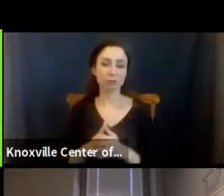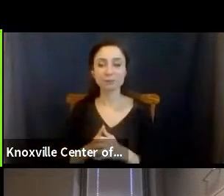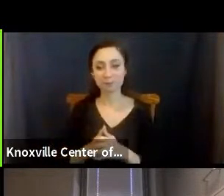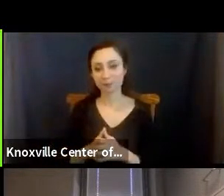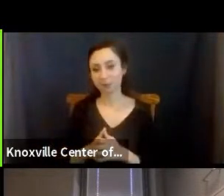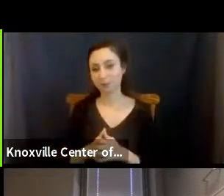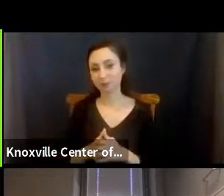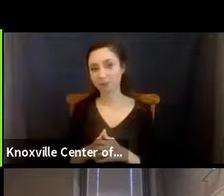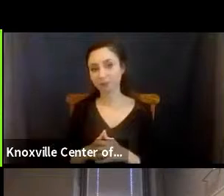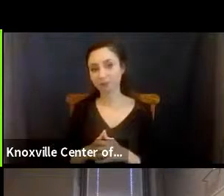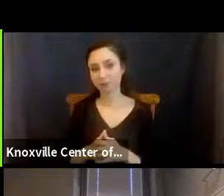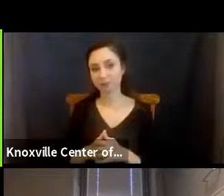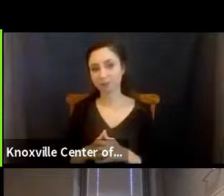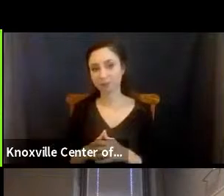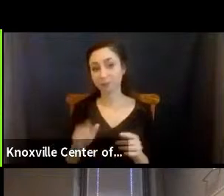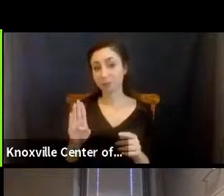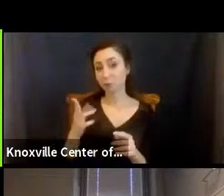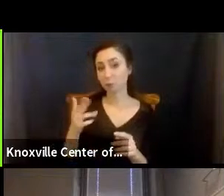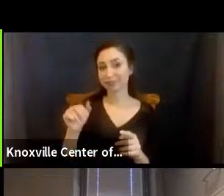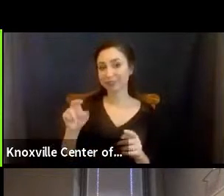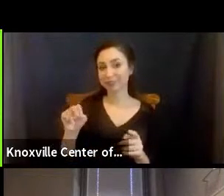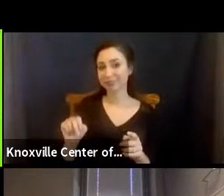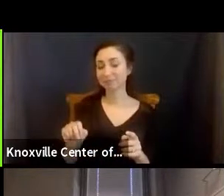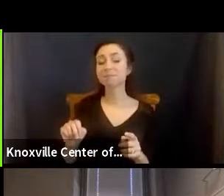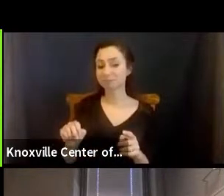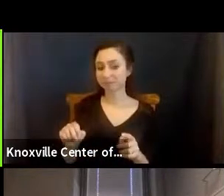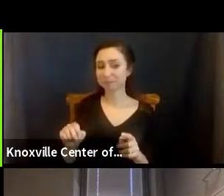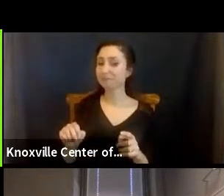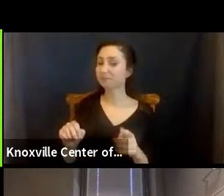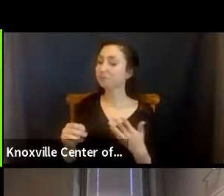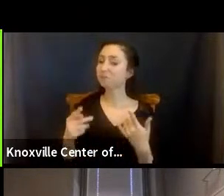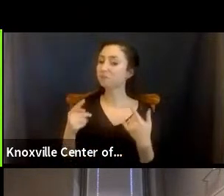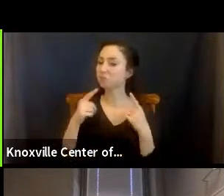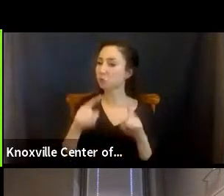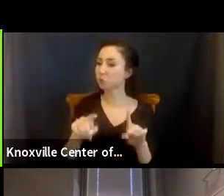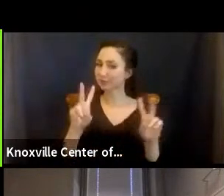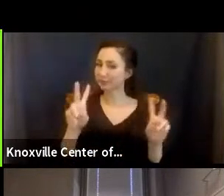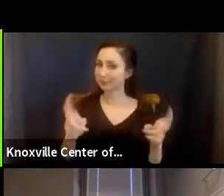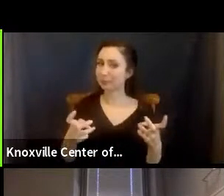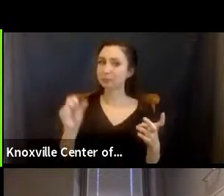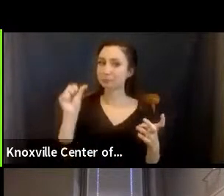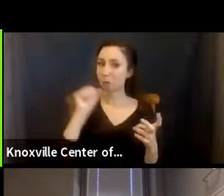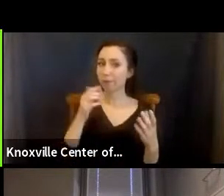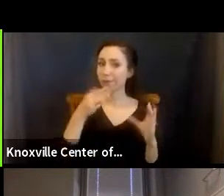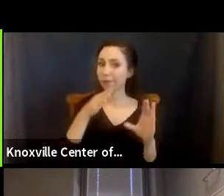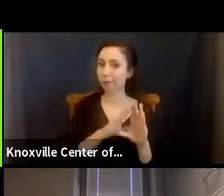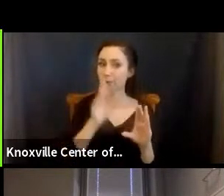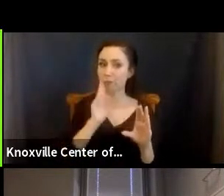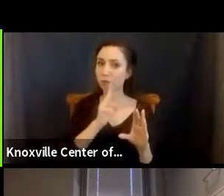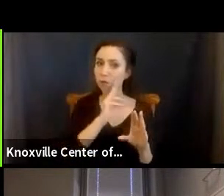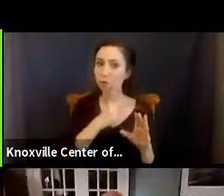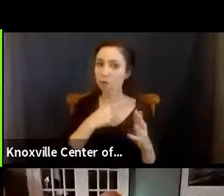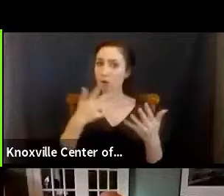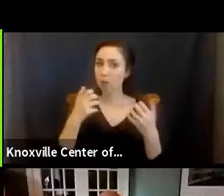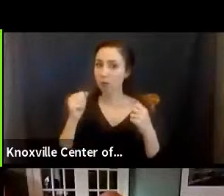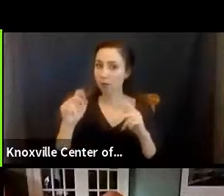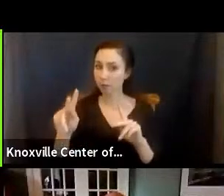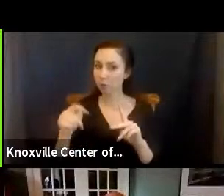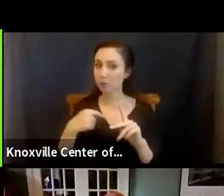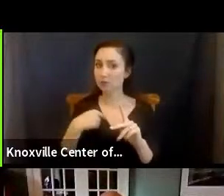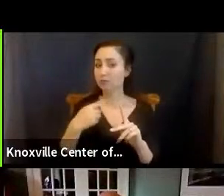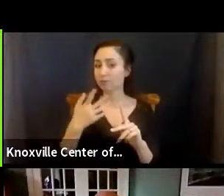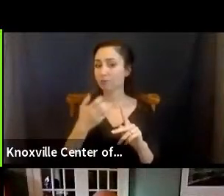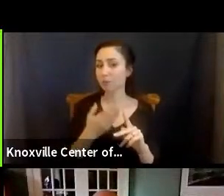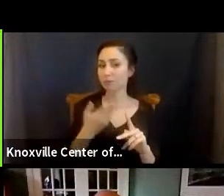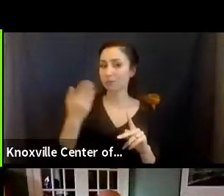Just while we're on the subject of bars and closures and restaurants, I do want to take this opportunity. I was going to bring it up in